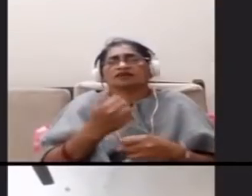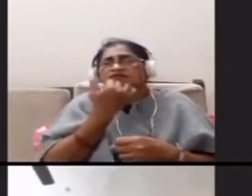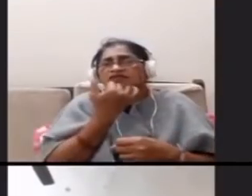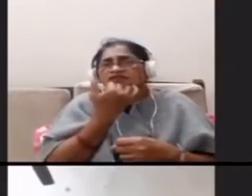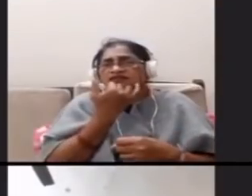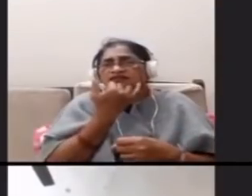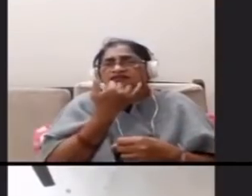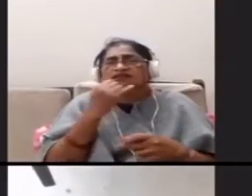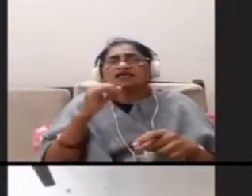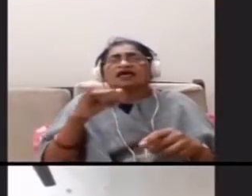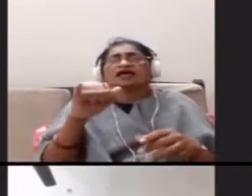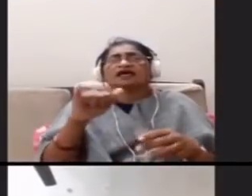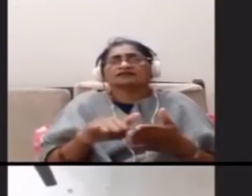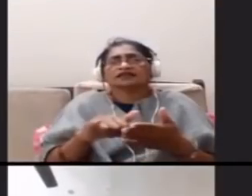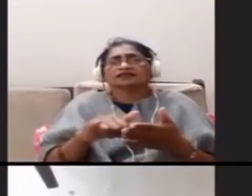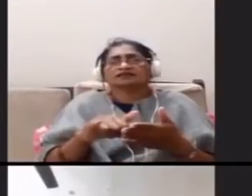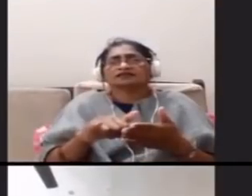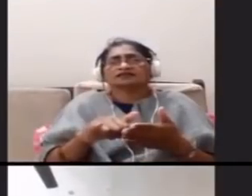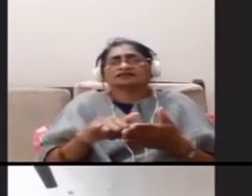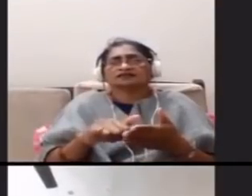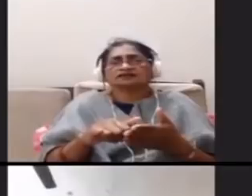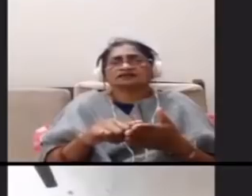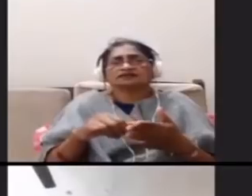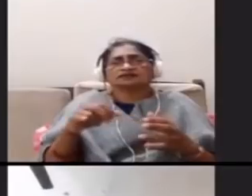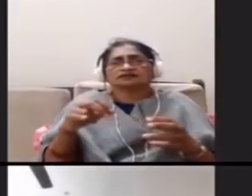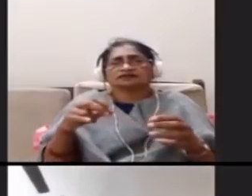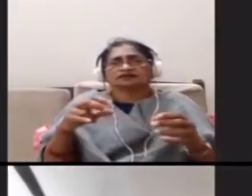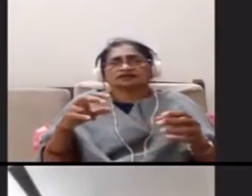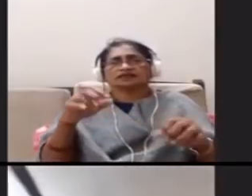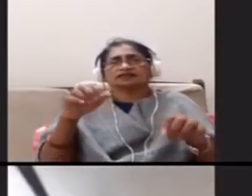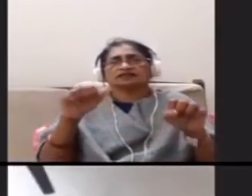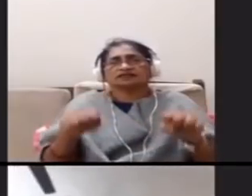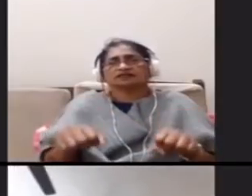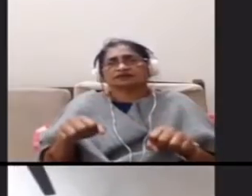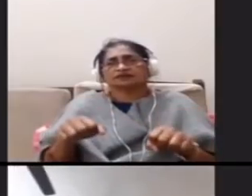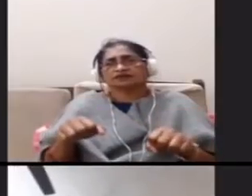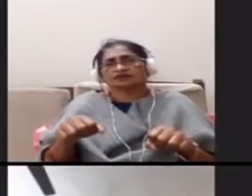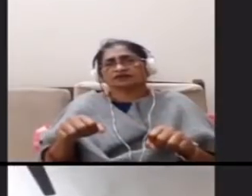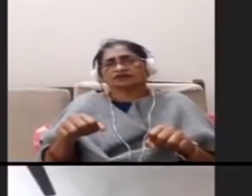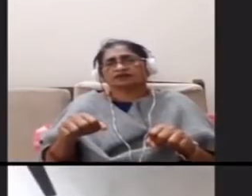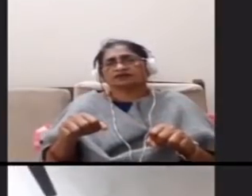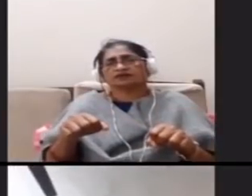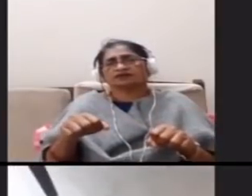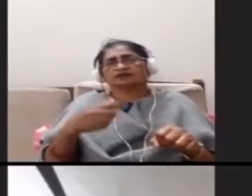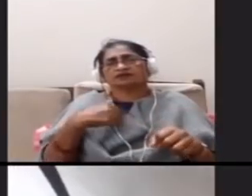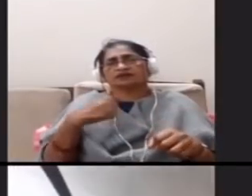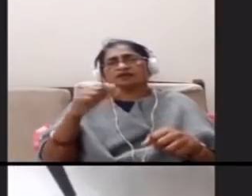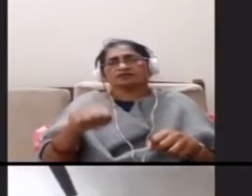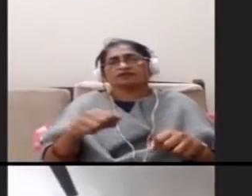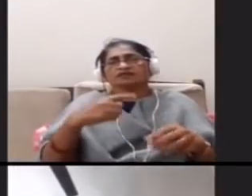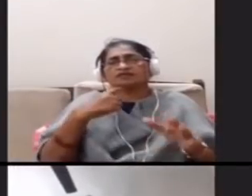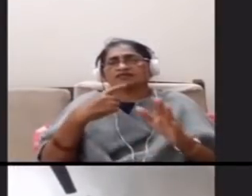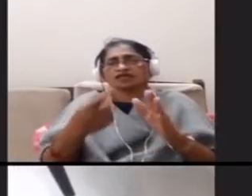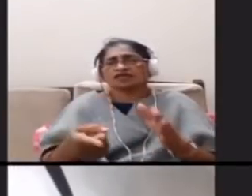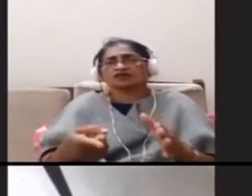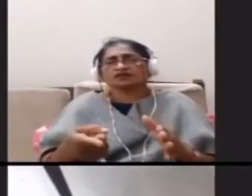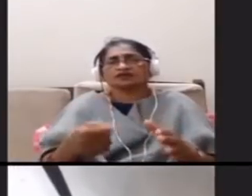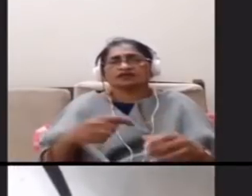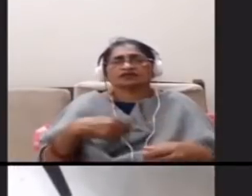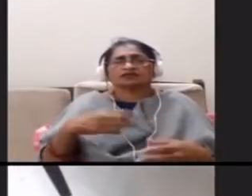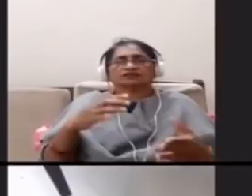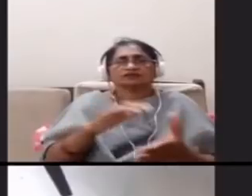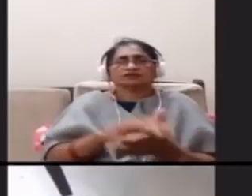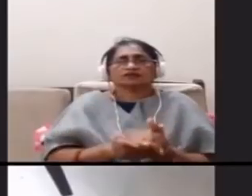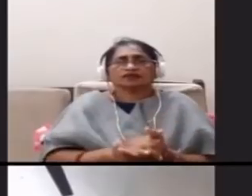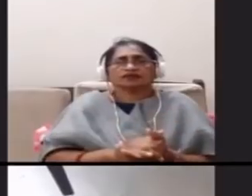think that is the essence of normalizing disability. I must confess that with the strong religious backgrounds